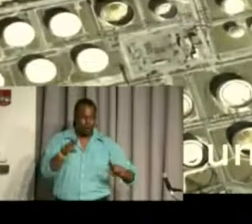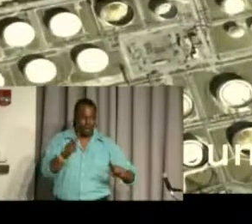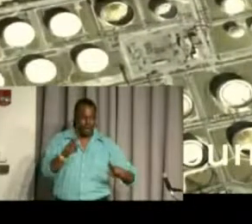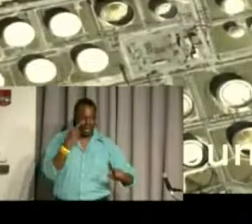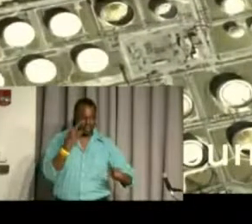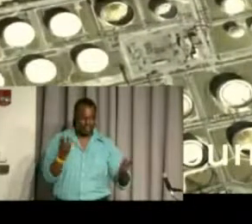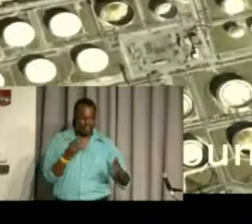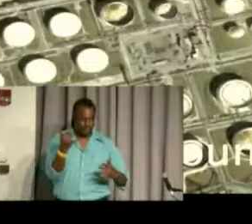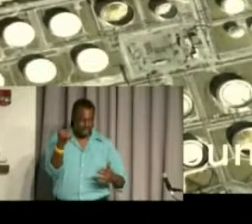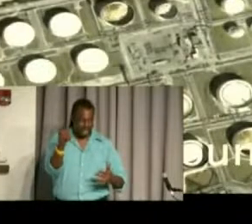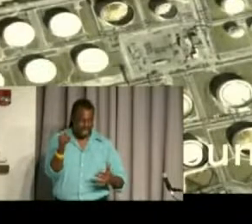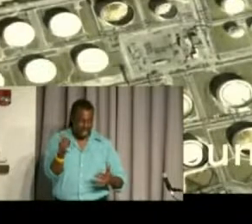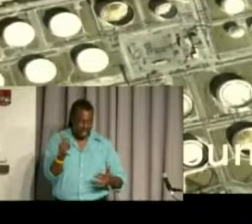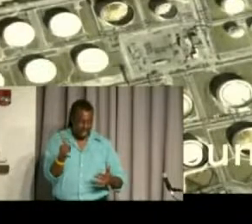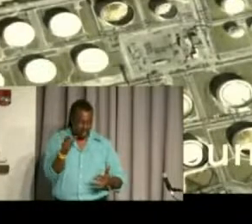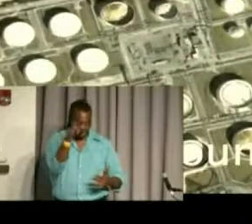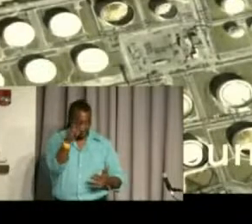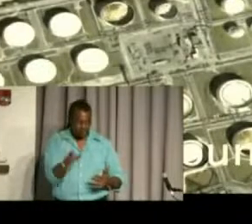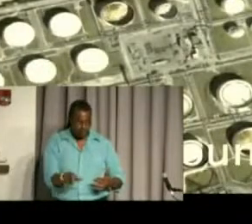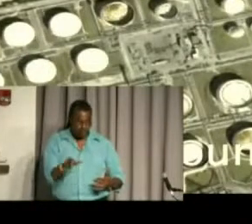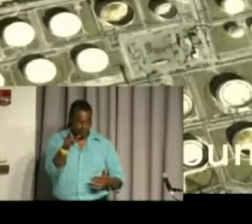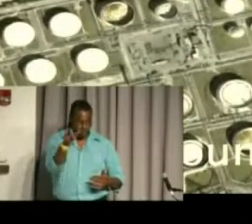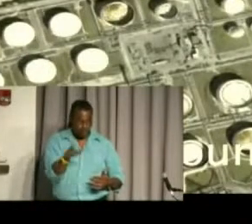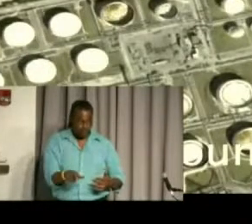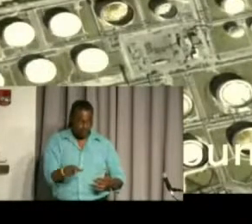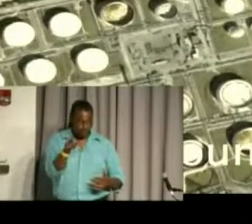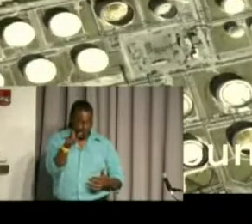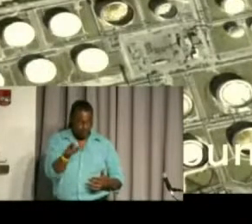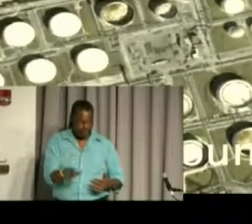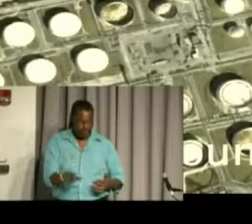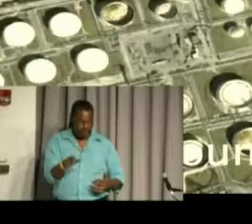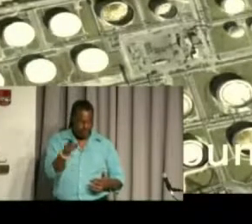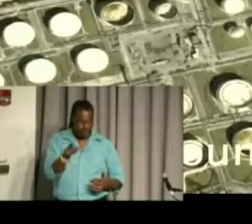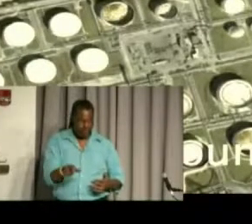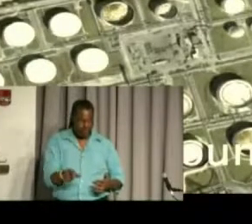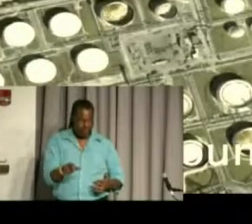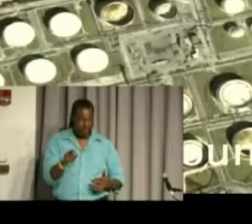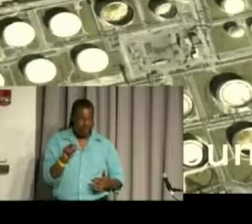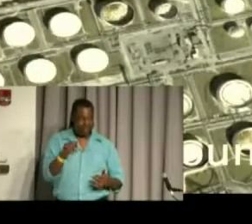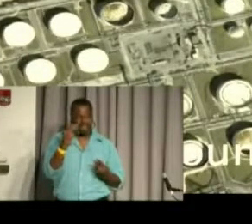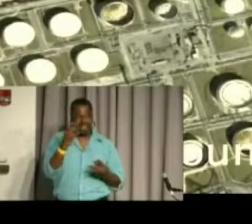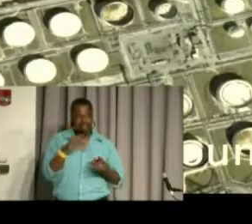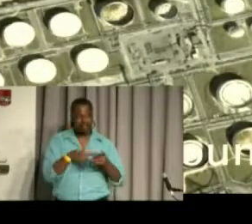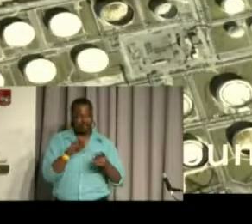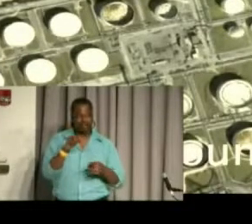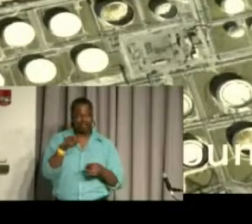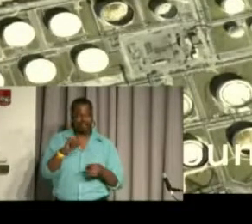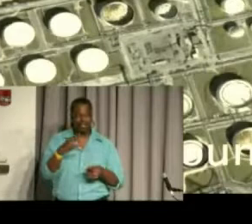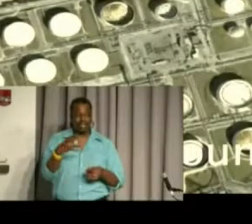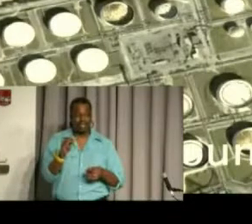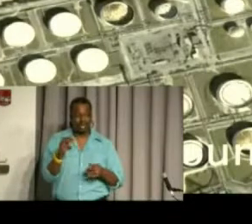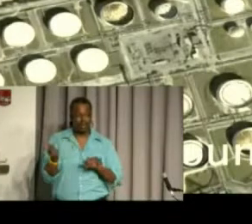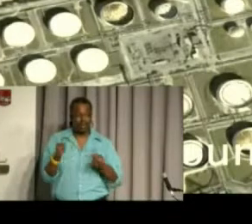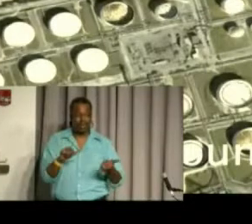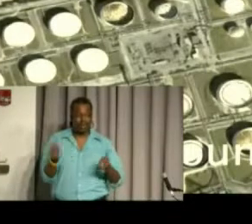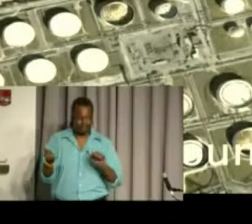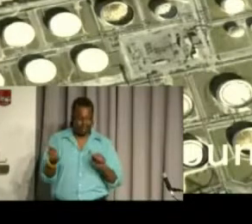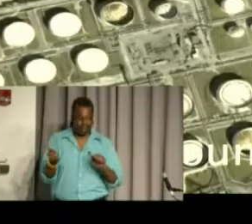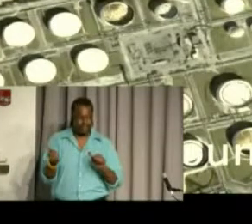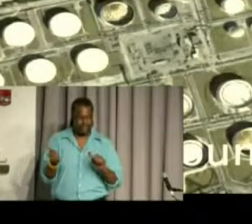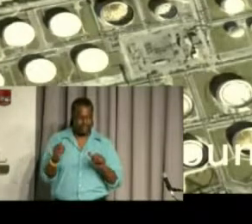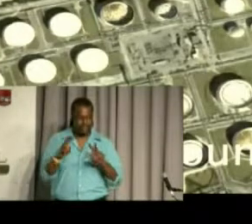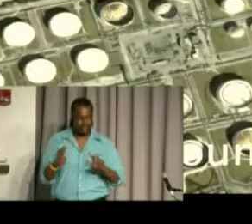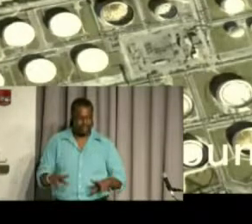here in yellow are parcels of land. This data comes from the St. John the Baptist Parish tax assessor,